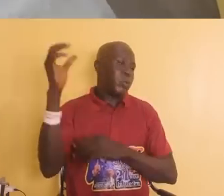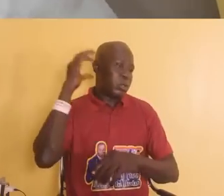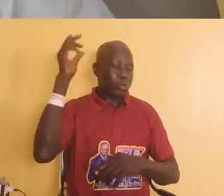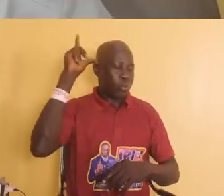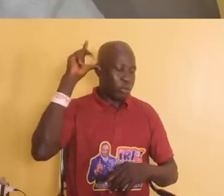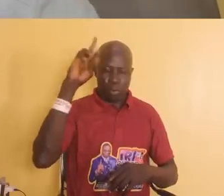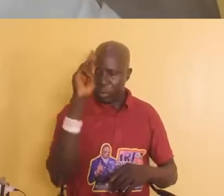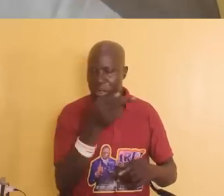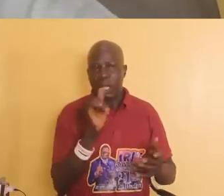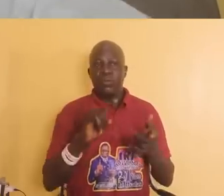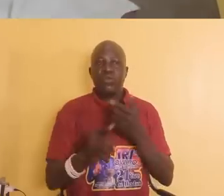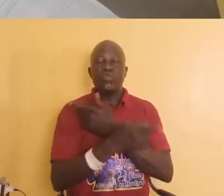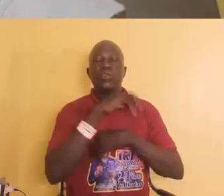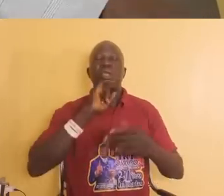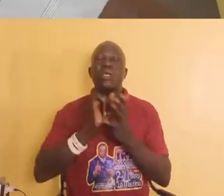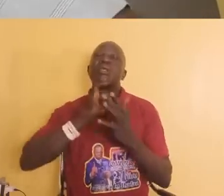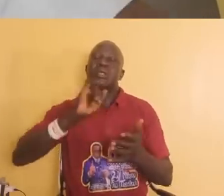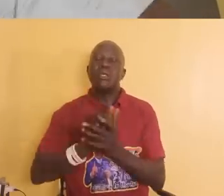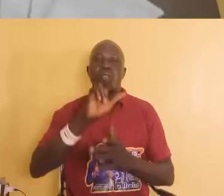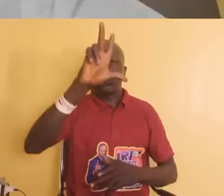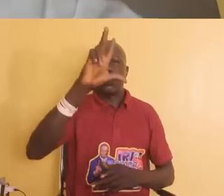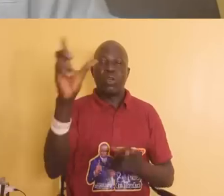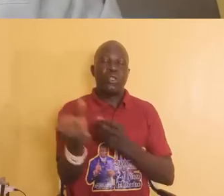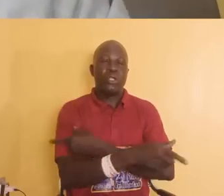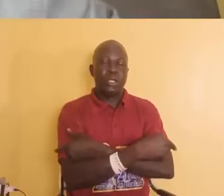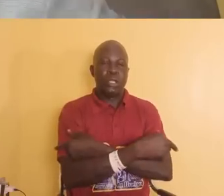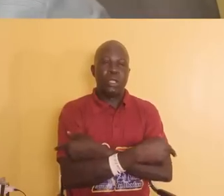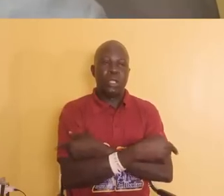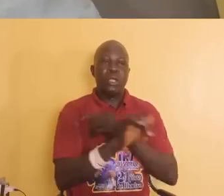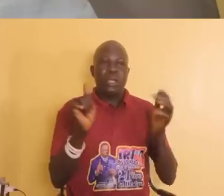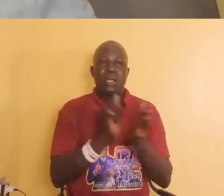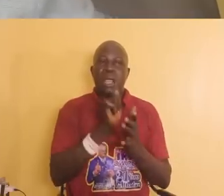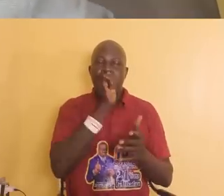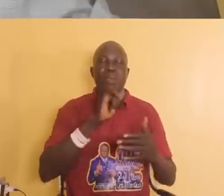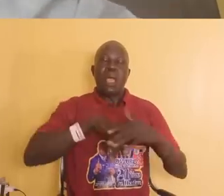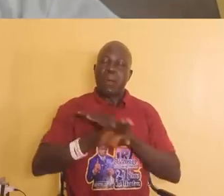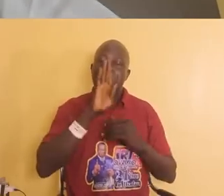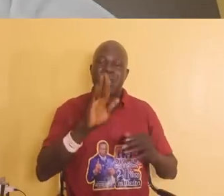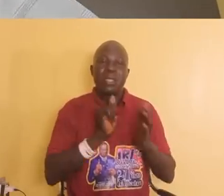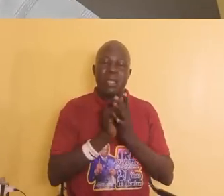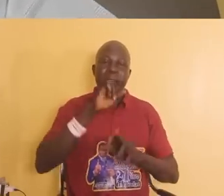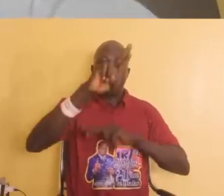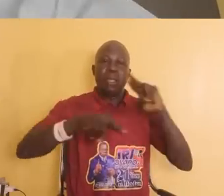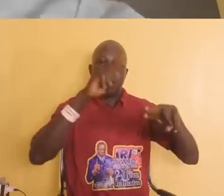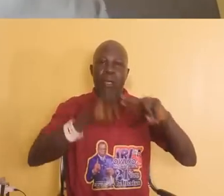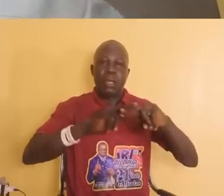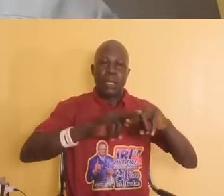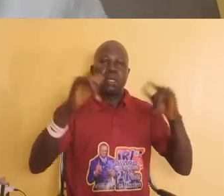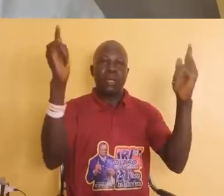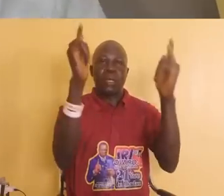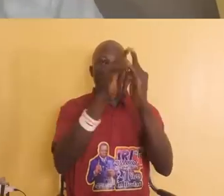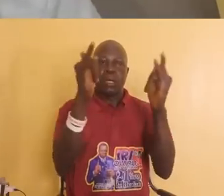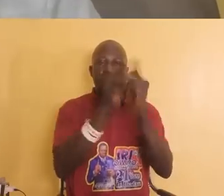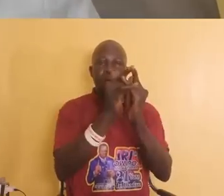anniversary. Listen to me, sir. Do not close the 3 days. You have been in Lufa. National camp.